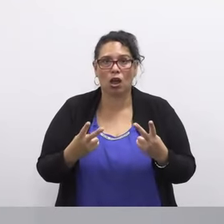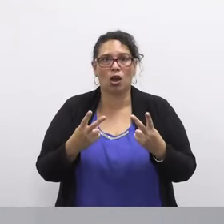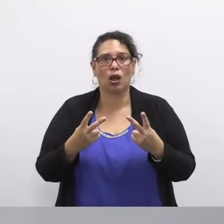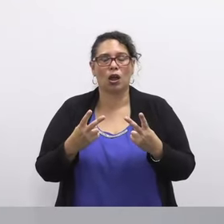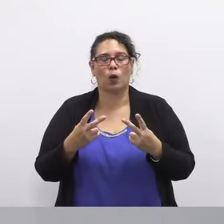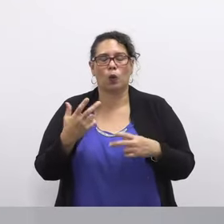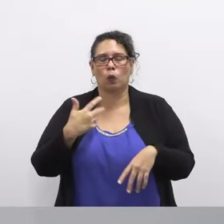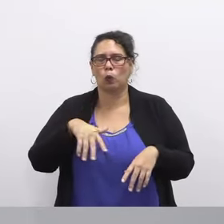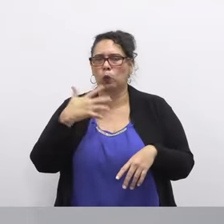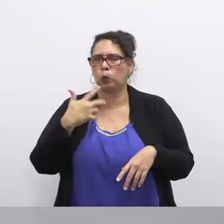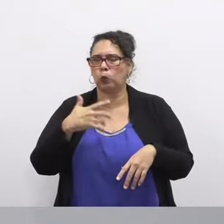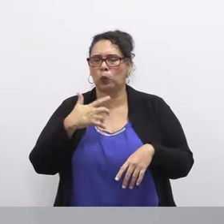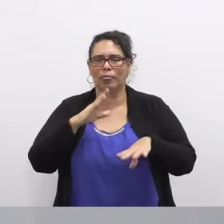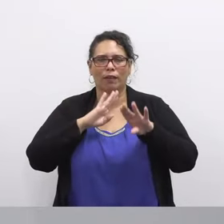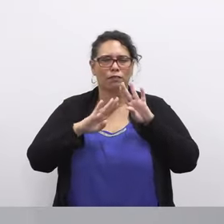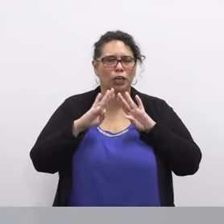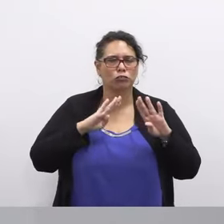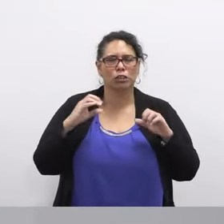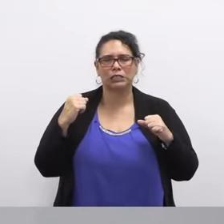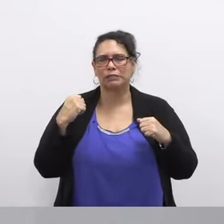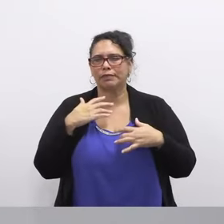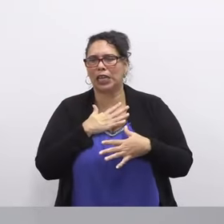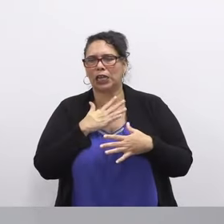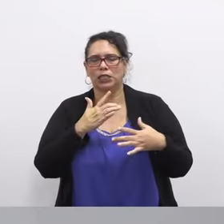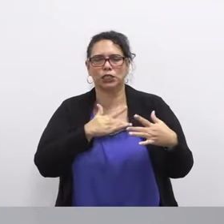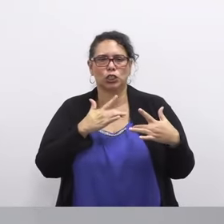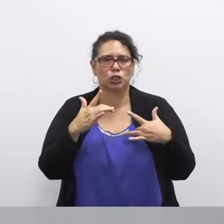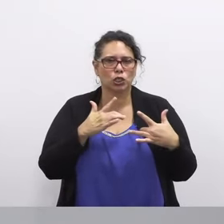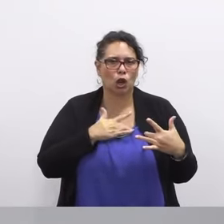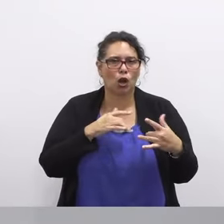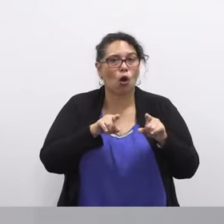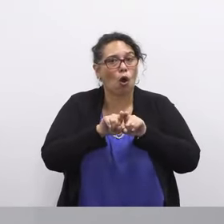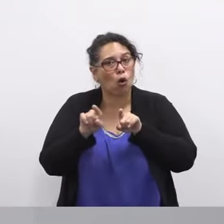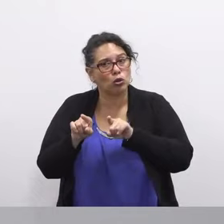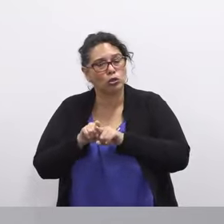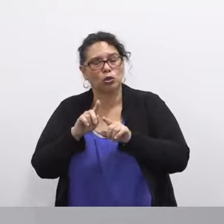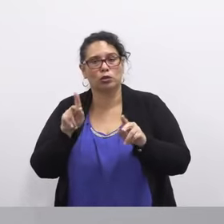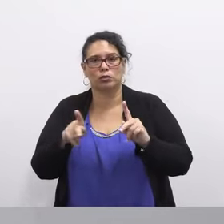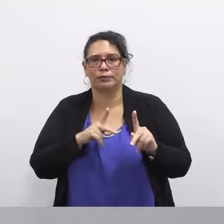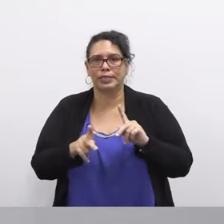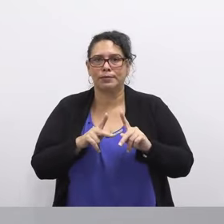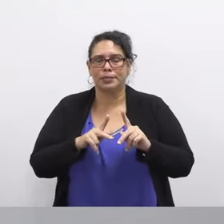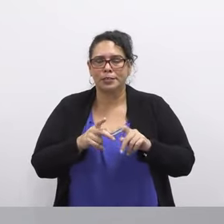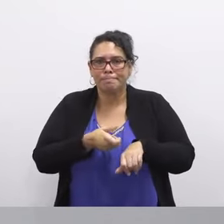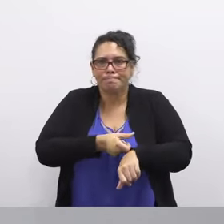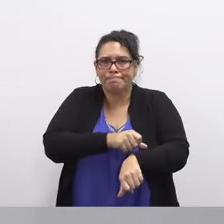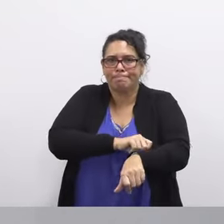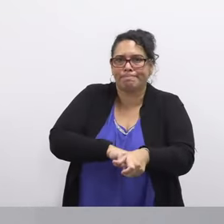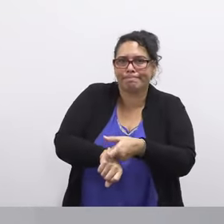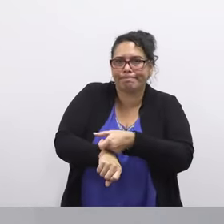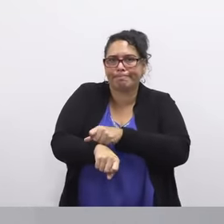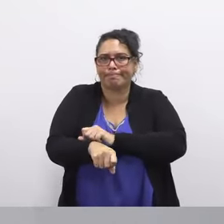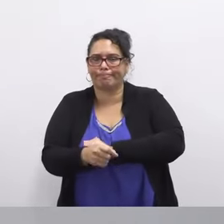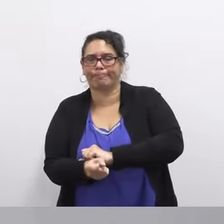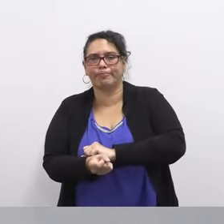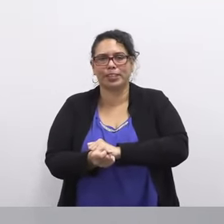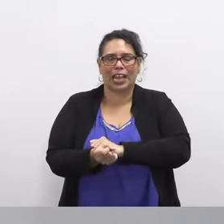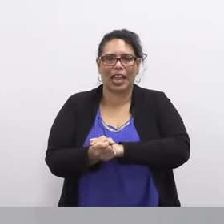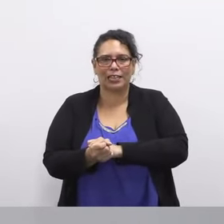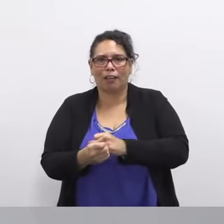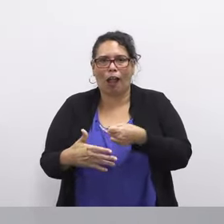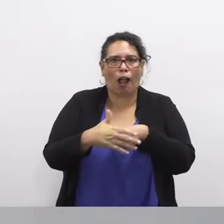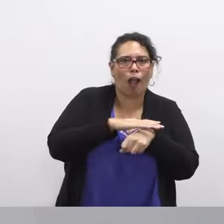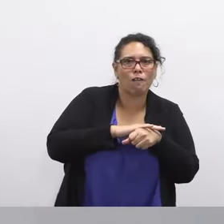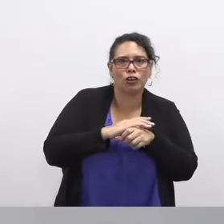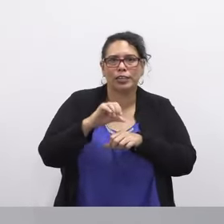amidst the frustrations and the fears and the concerns, folks really stepping up and doing their very best to cover